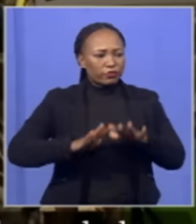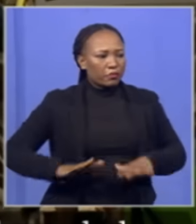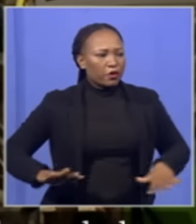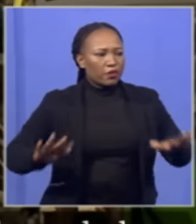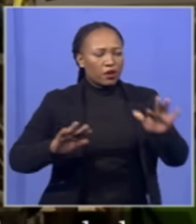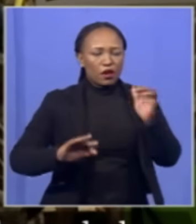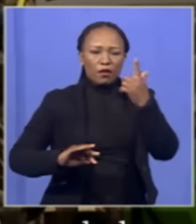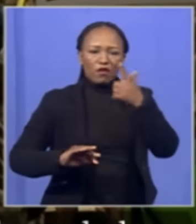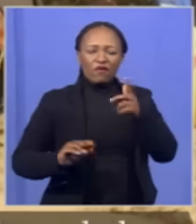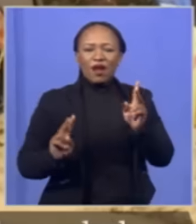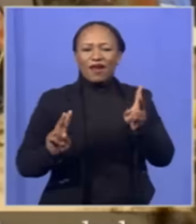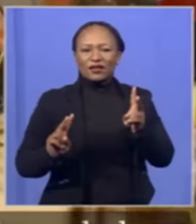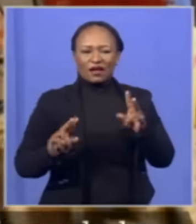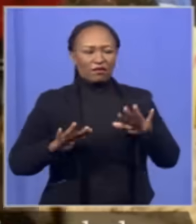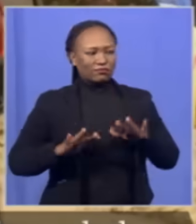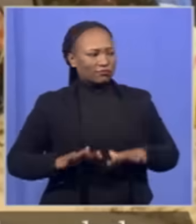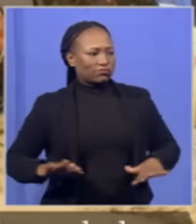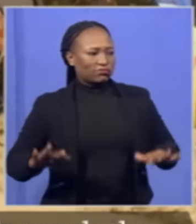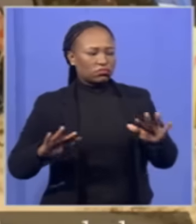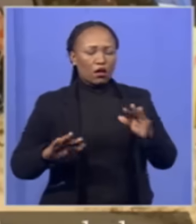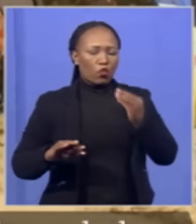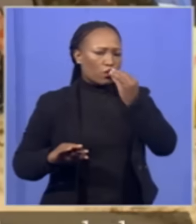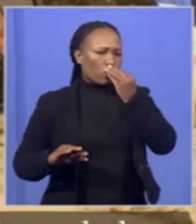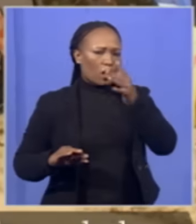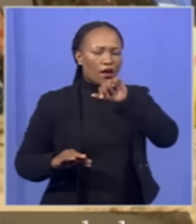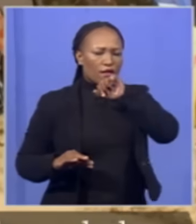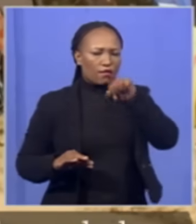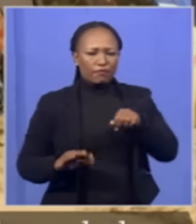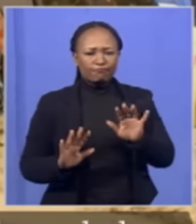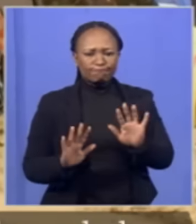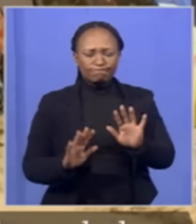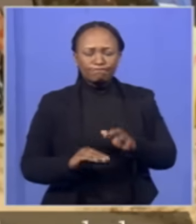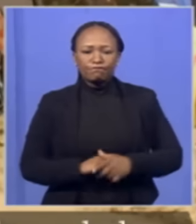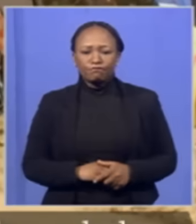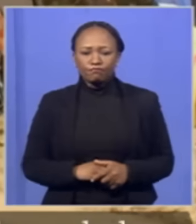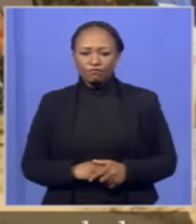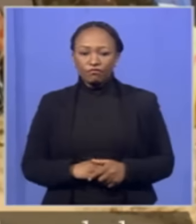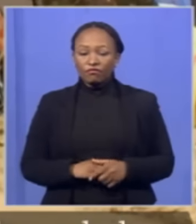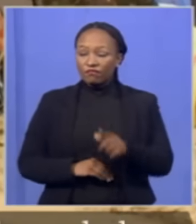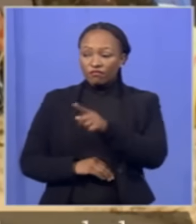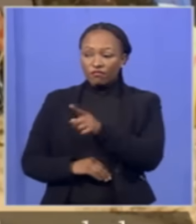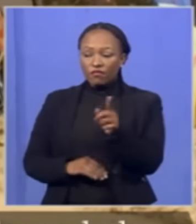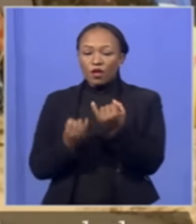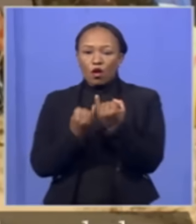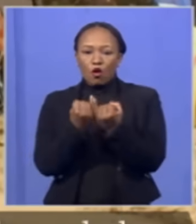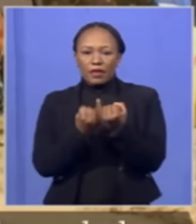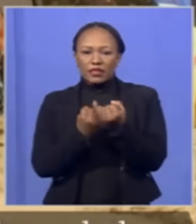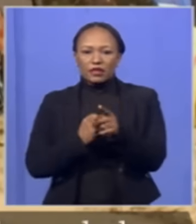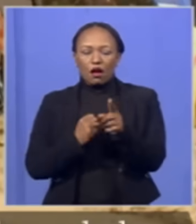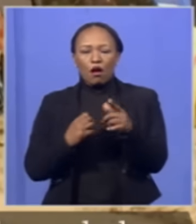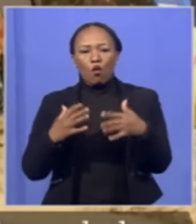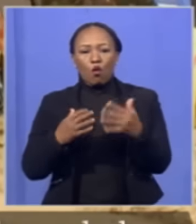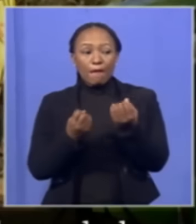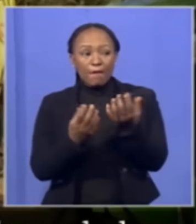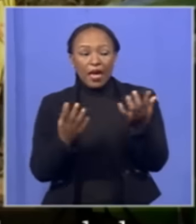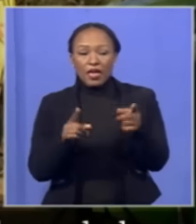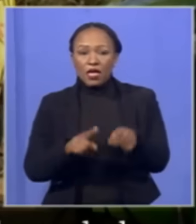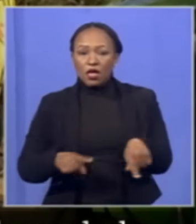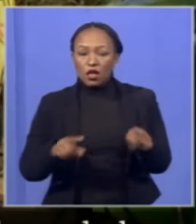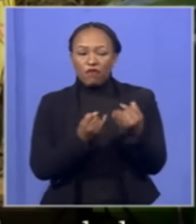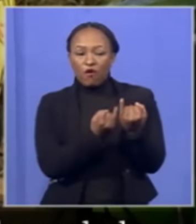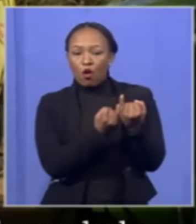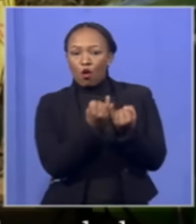I loved it. It was really good. Barulaganyi le bao ba thegago lebelo le ba tšweleditšwe go thabišwa ke ka fao batho ba kgathilego tema ka bontši. As part